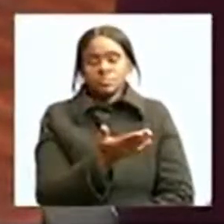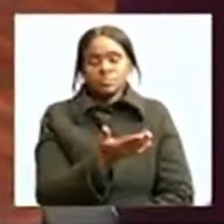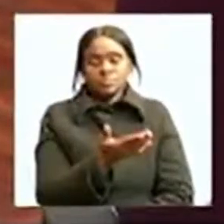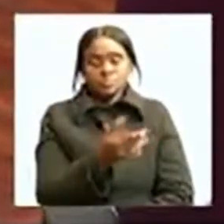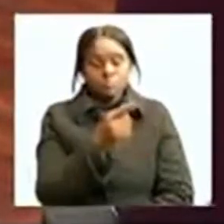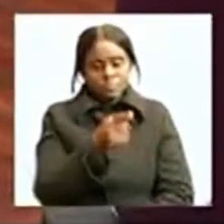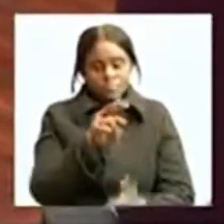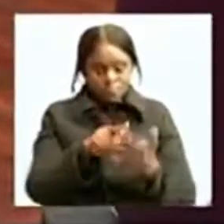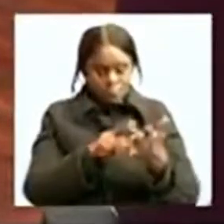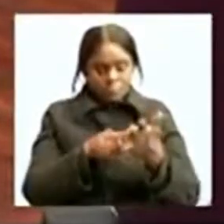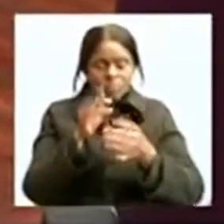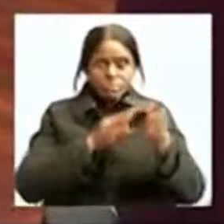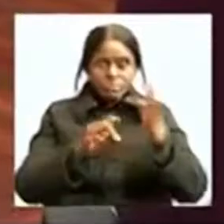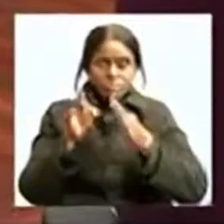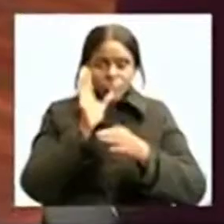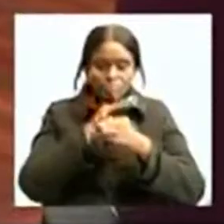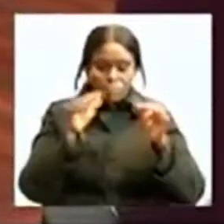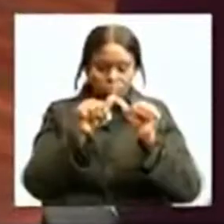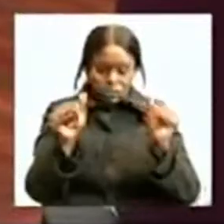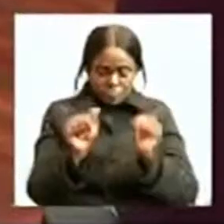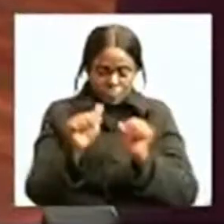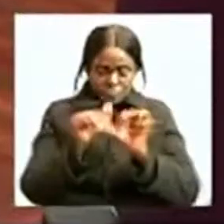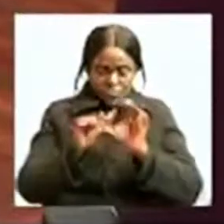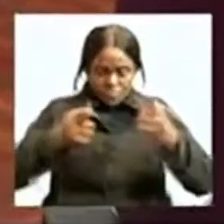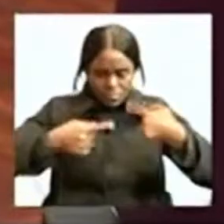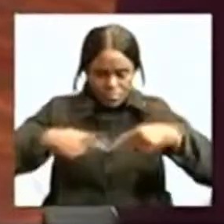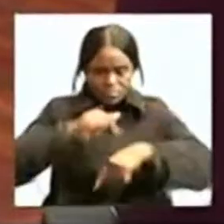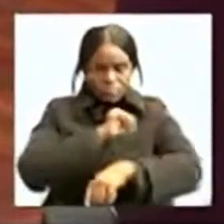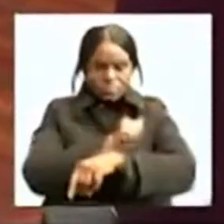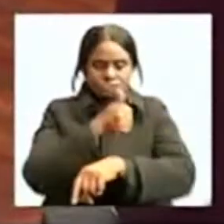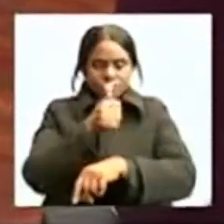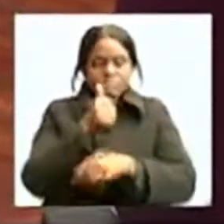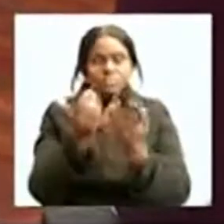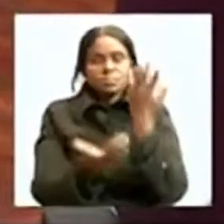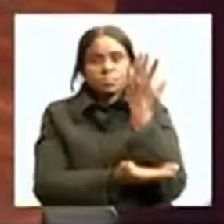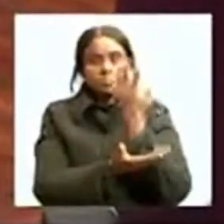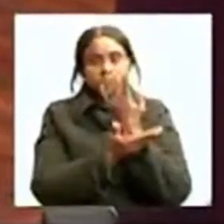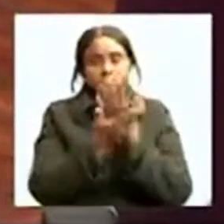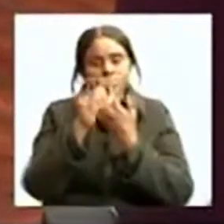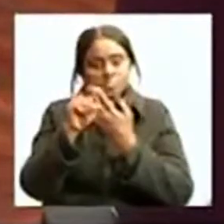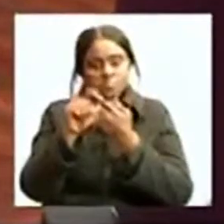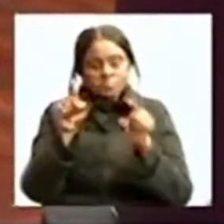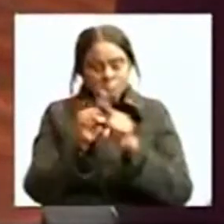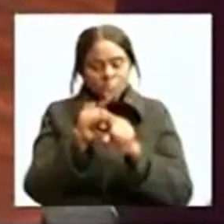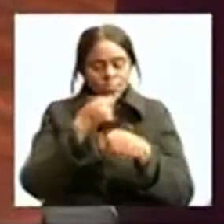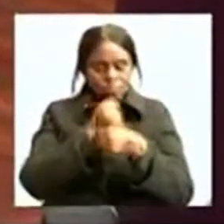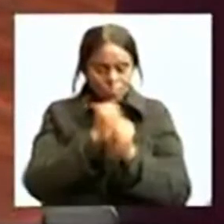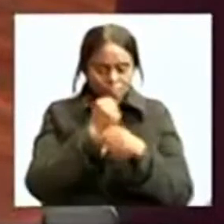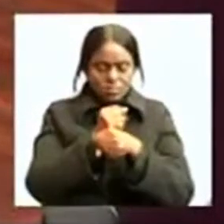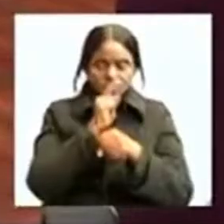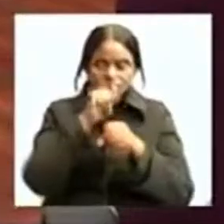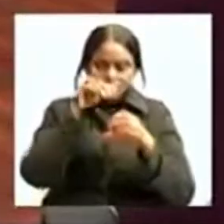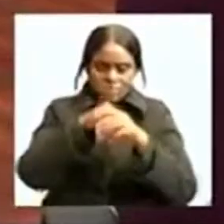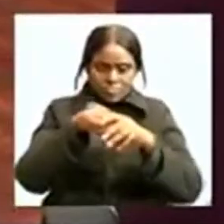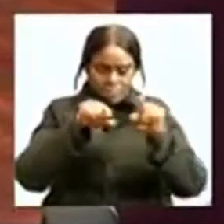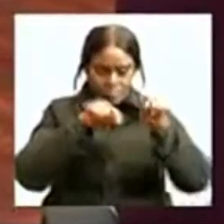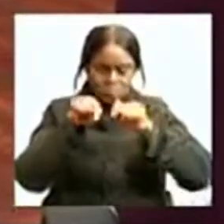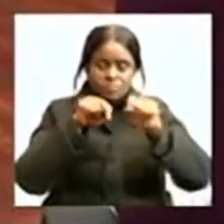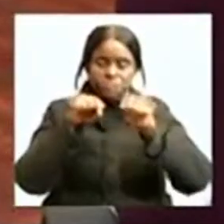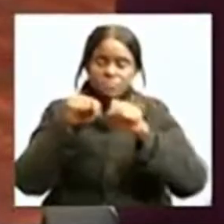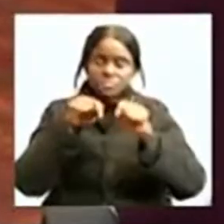The report highlighted areas in the local authorities that require improvement and enhancement of internal